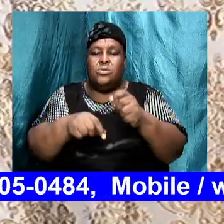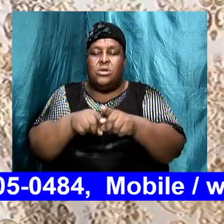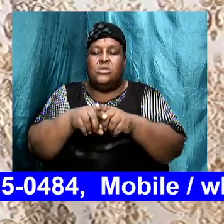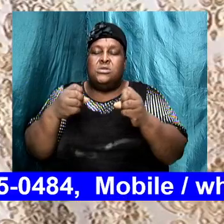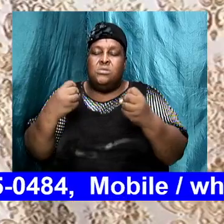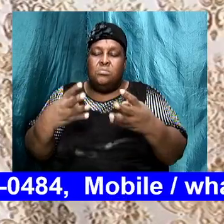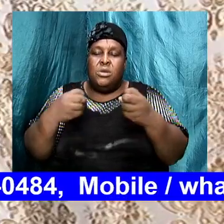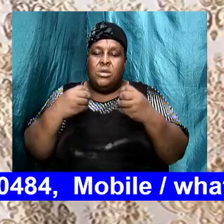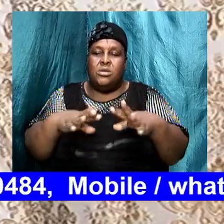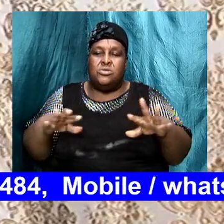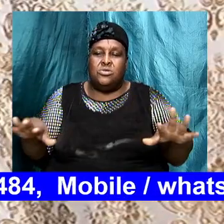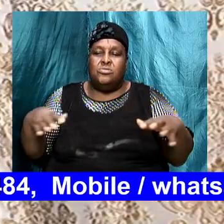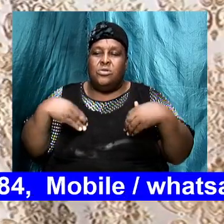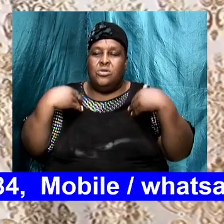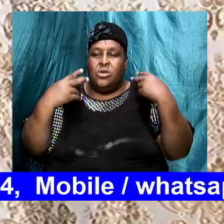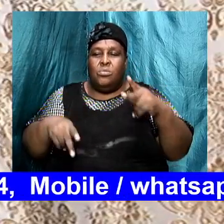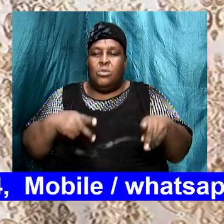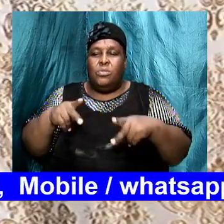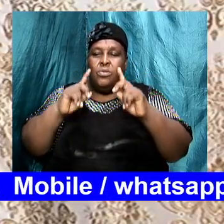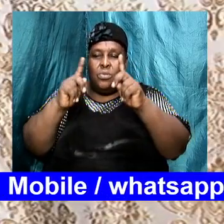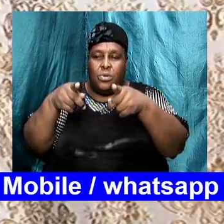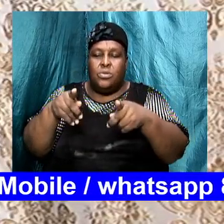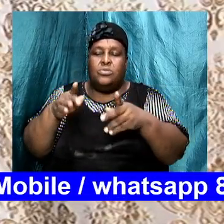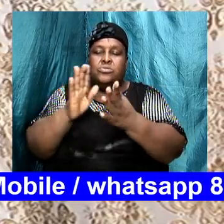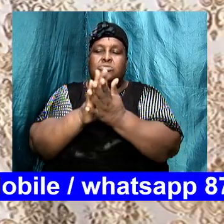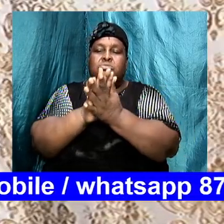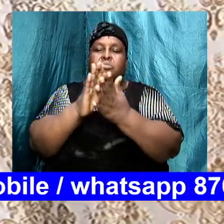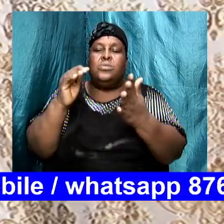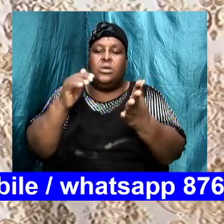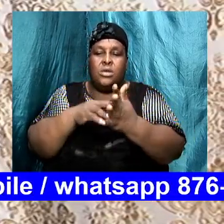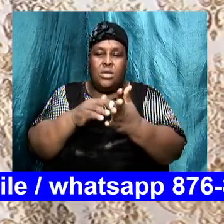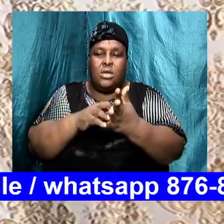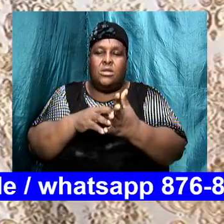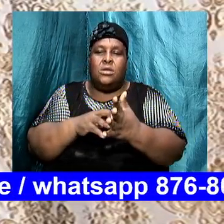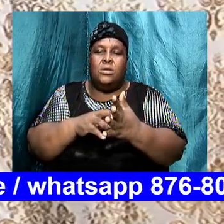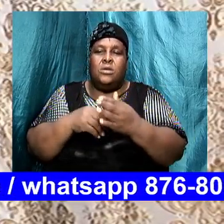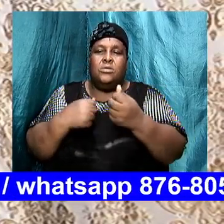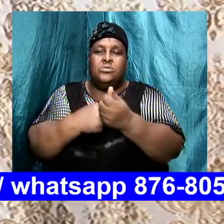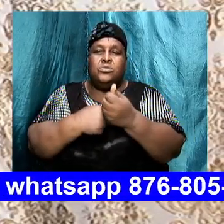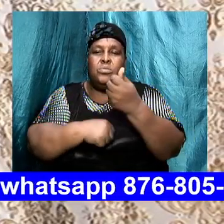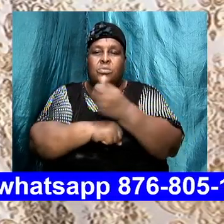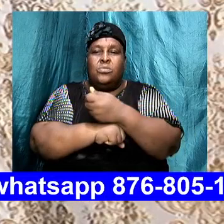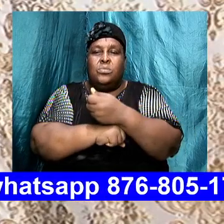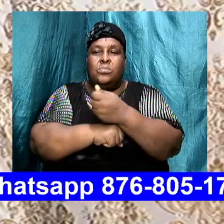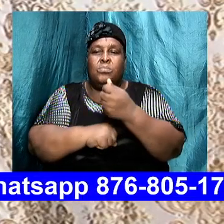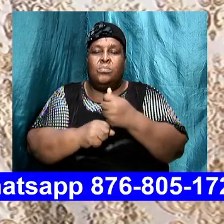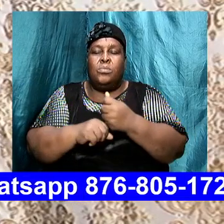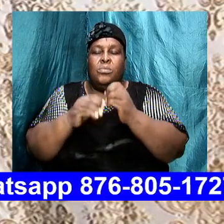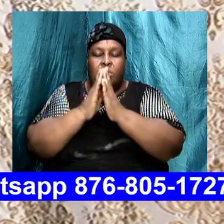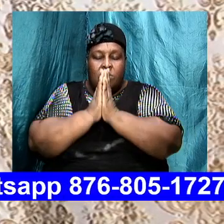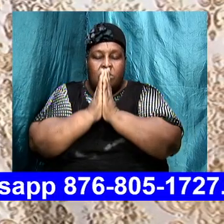young people that are going back to school. We want to support as many. So I am going to ask